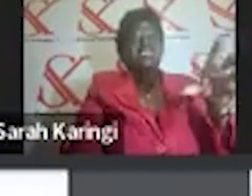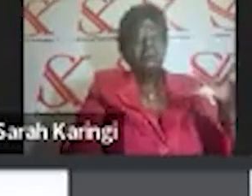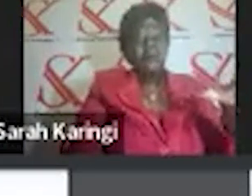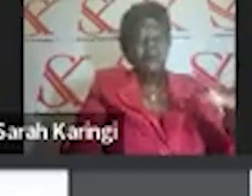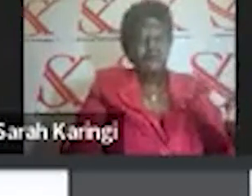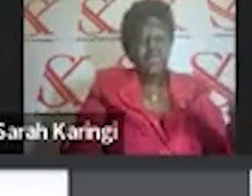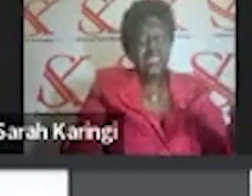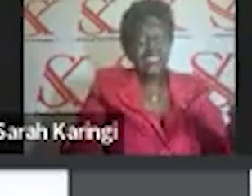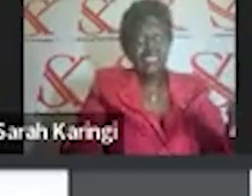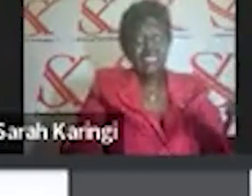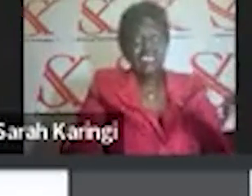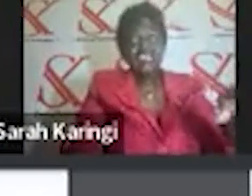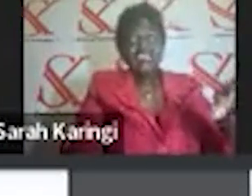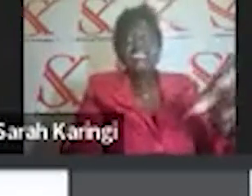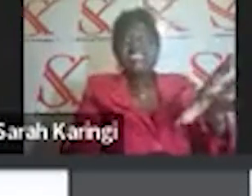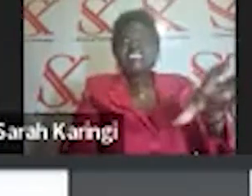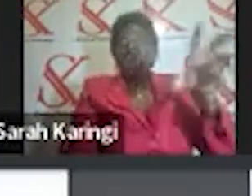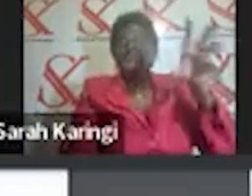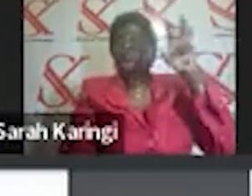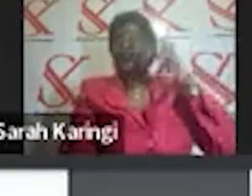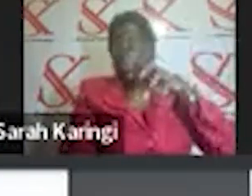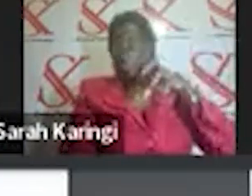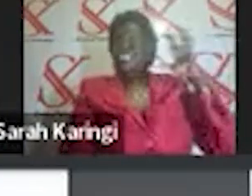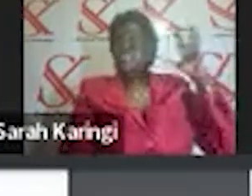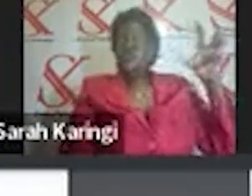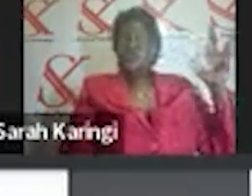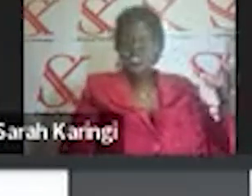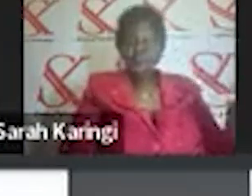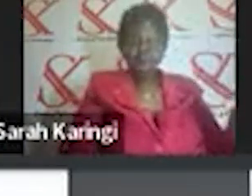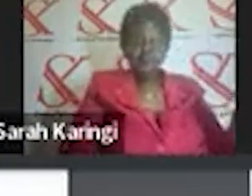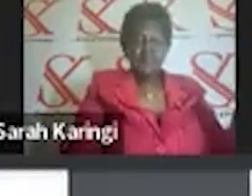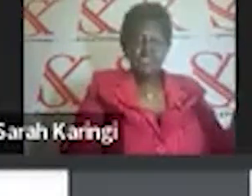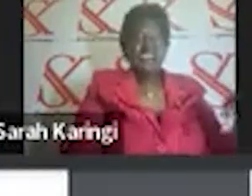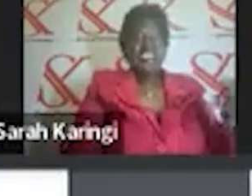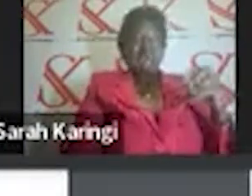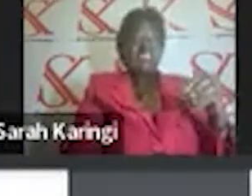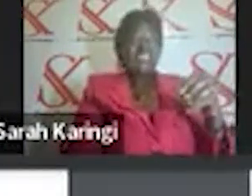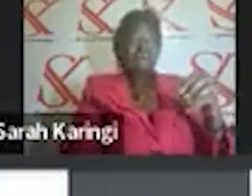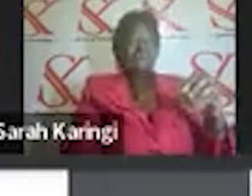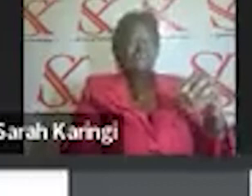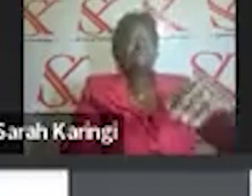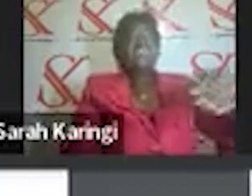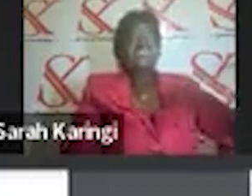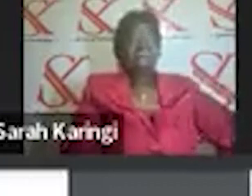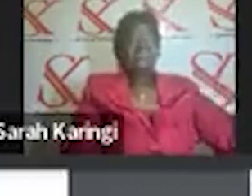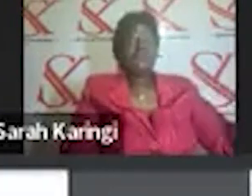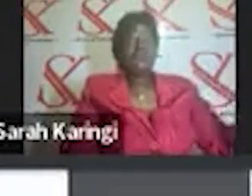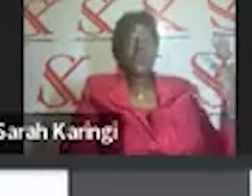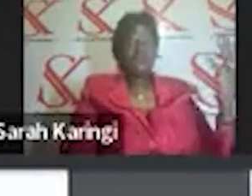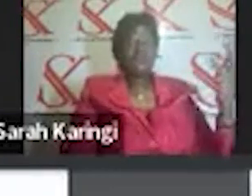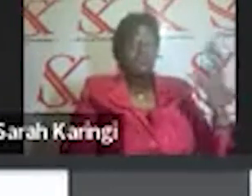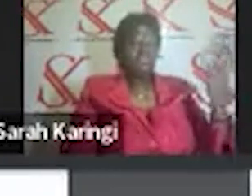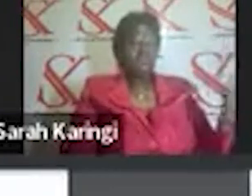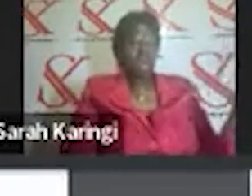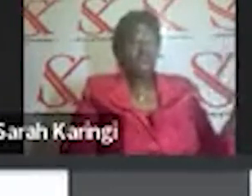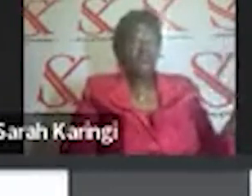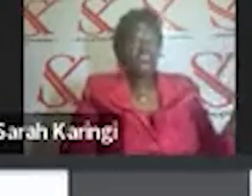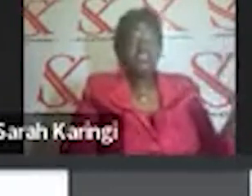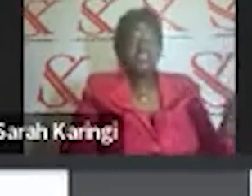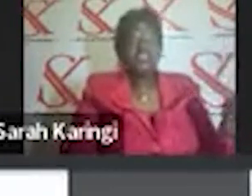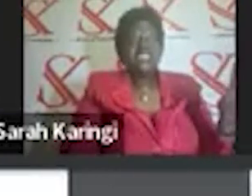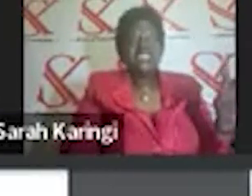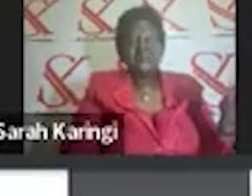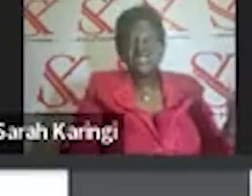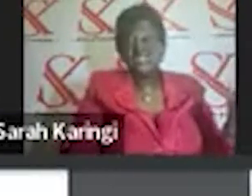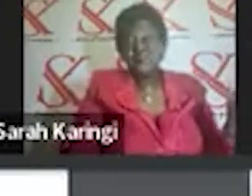challenges that these people are facing. They just want people to listen more to them. Then after that, you see them just leaving. Why? Because of